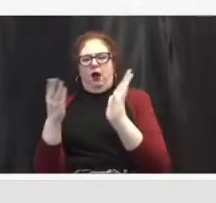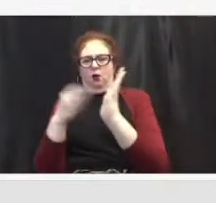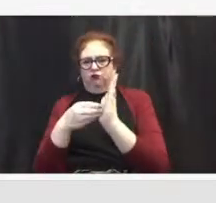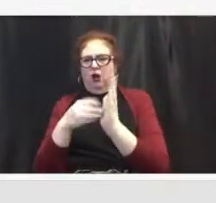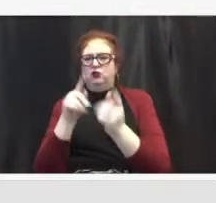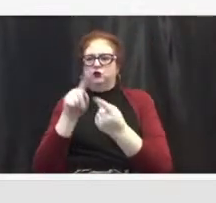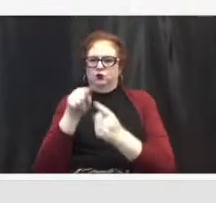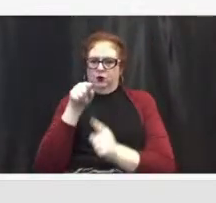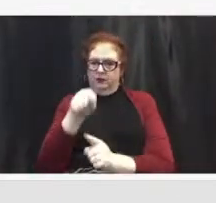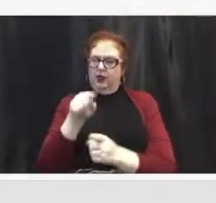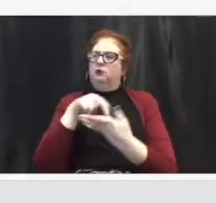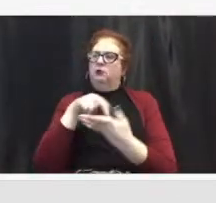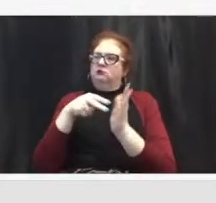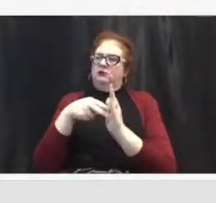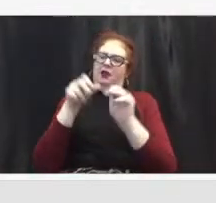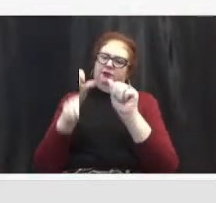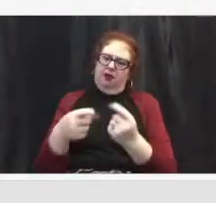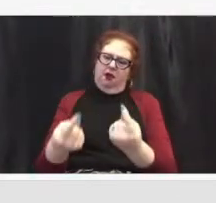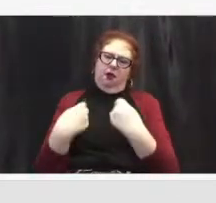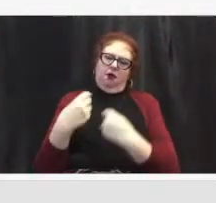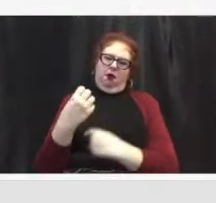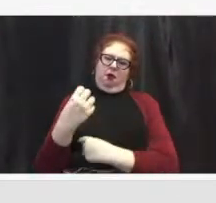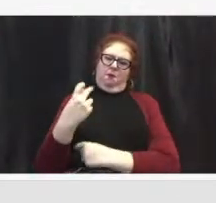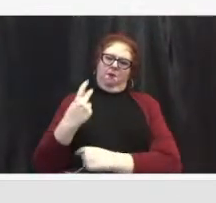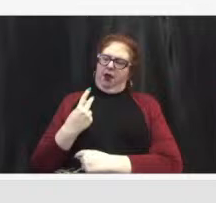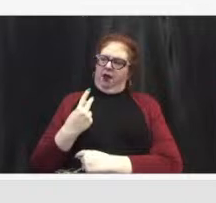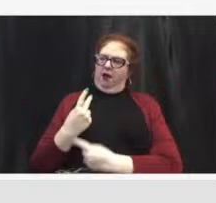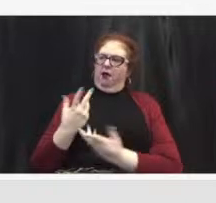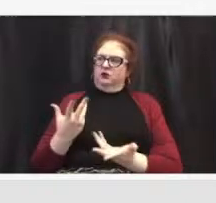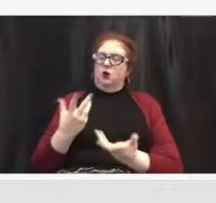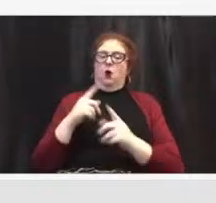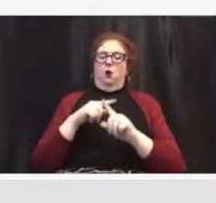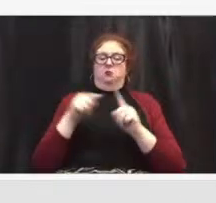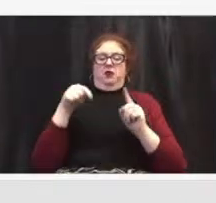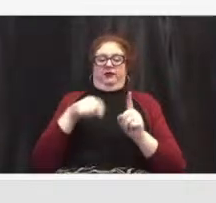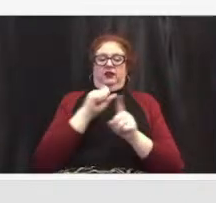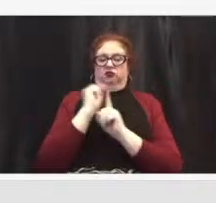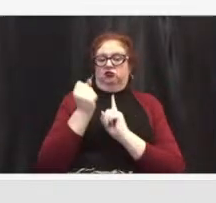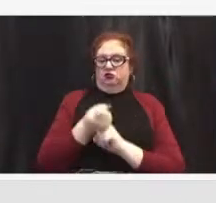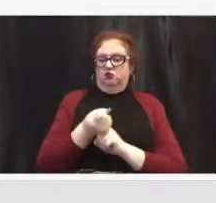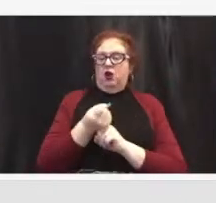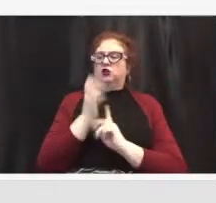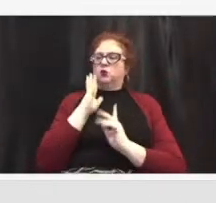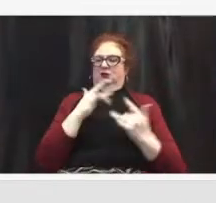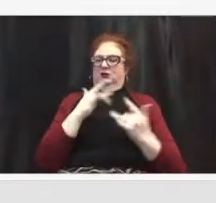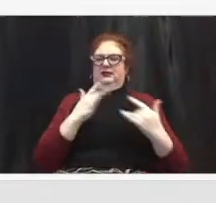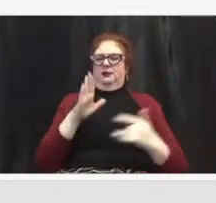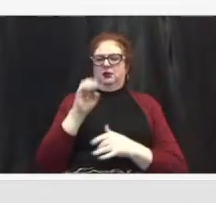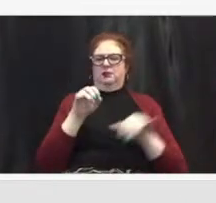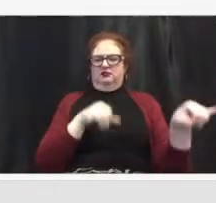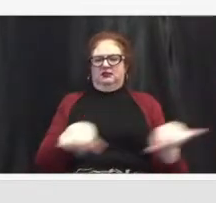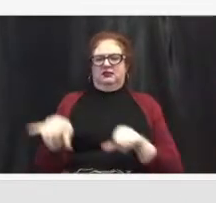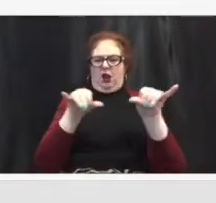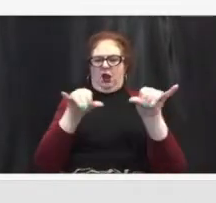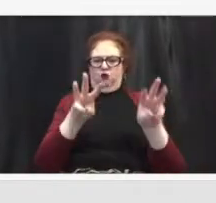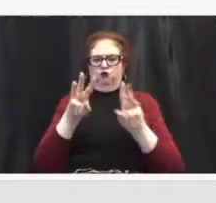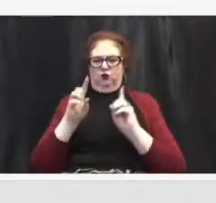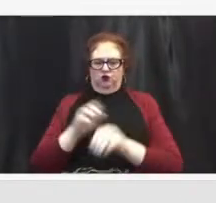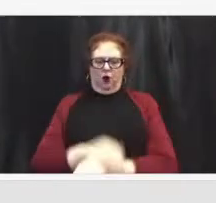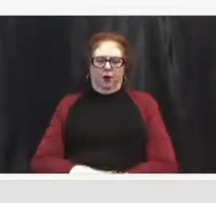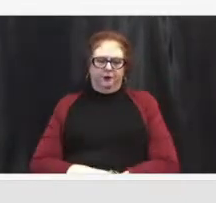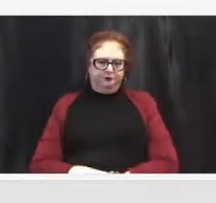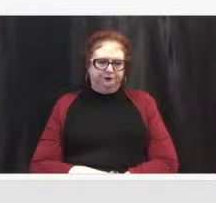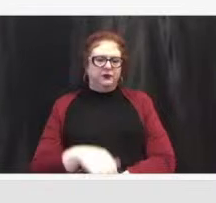withdrawal in these situations have just been the standard withdrawal. Yeah, Mr. Chair, I'd make a motion that we